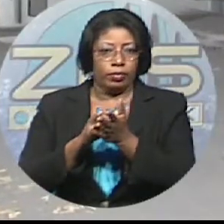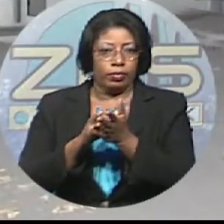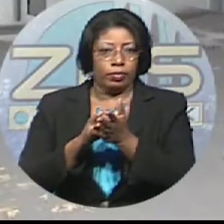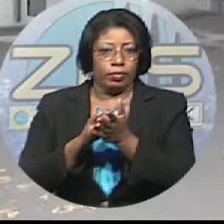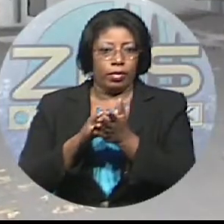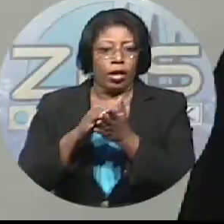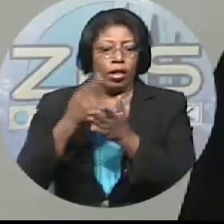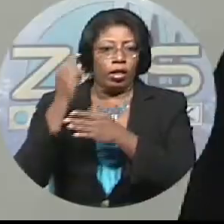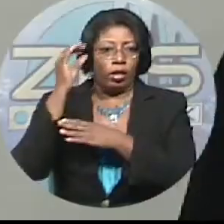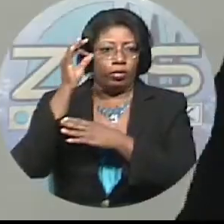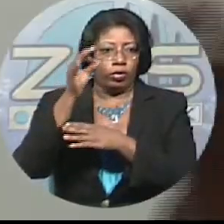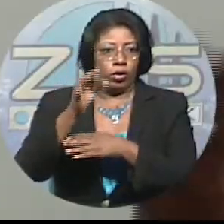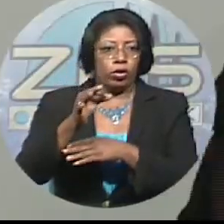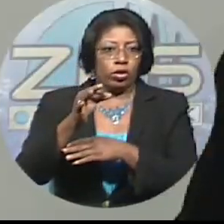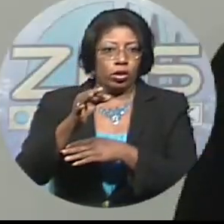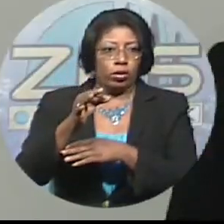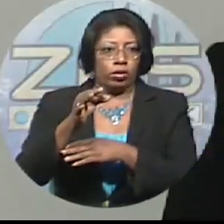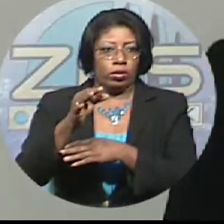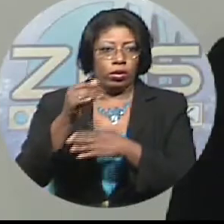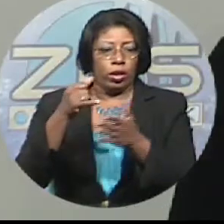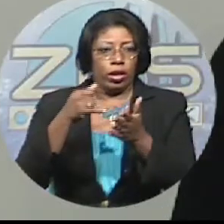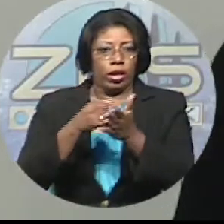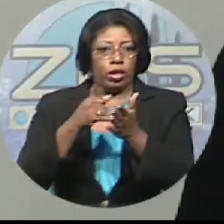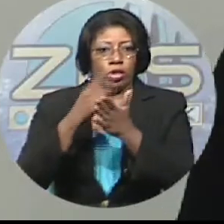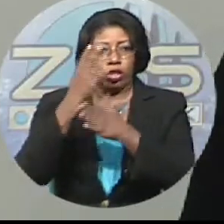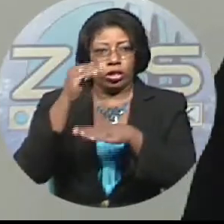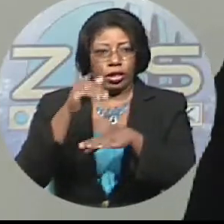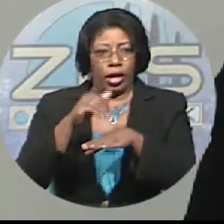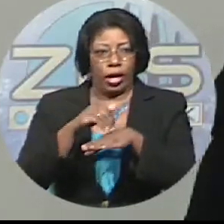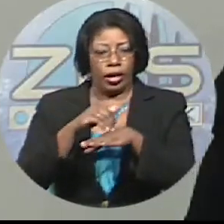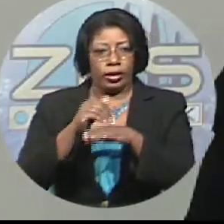its future is definitely being looked at.